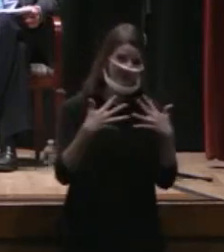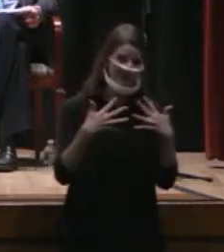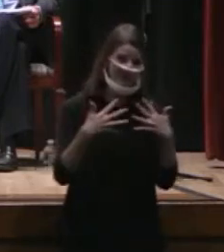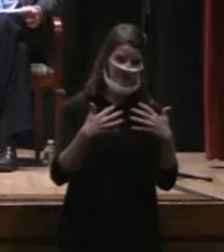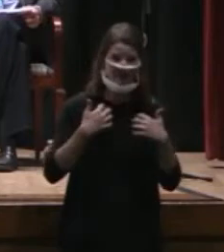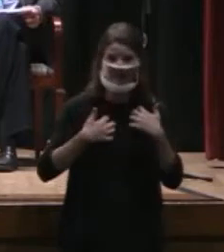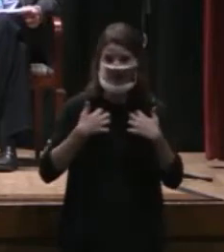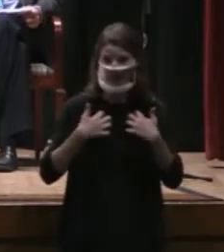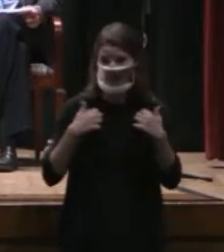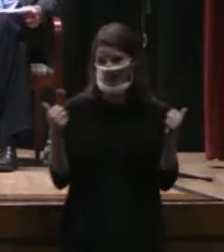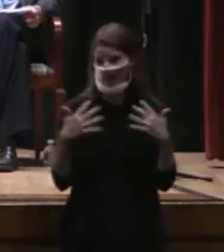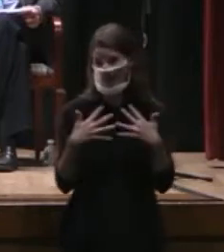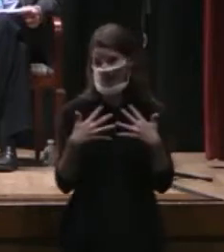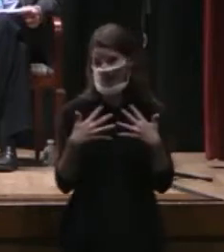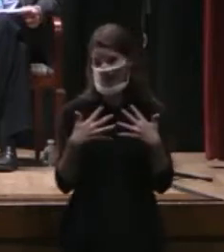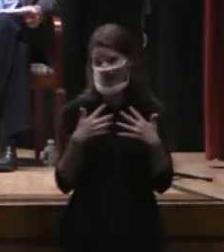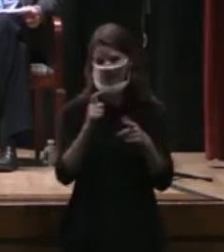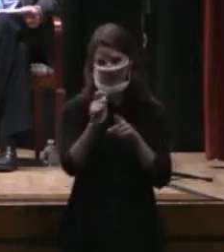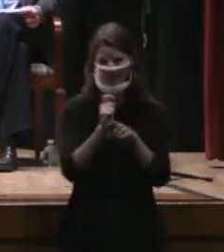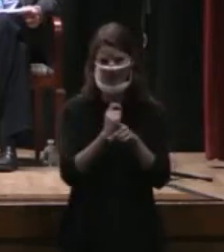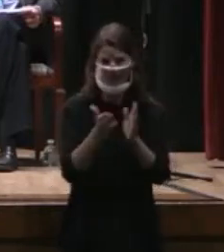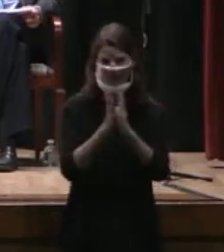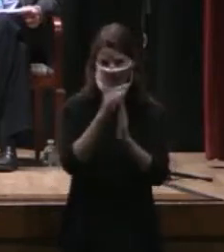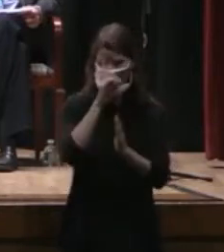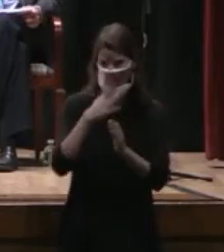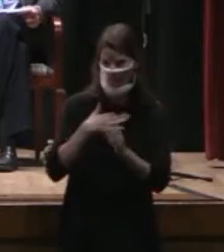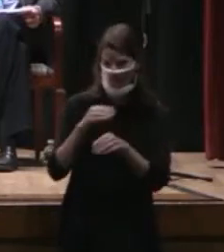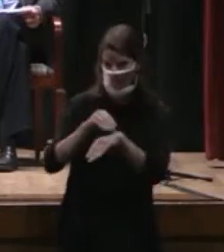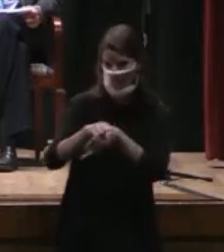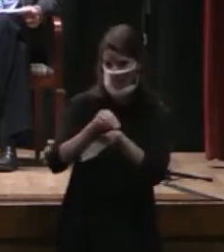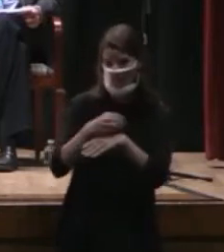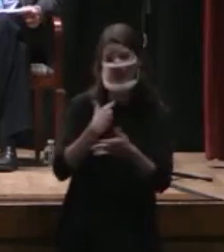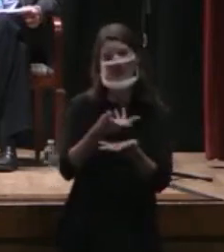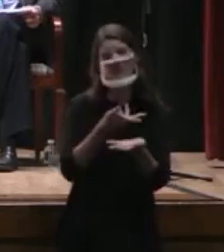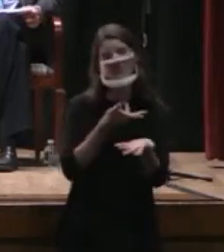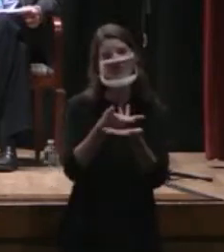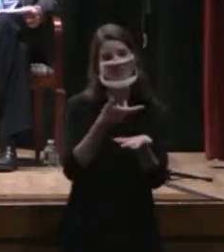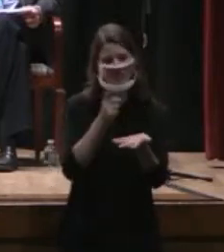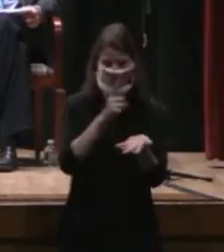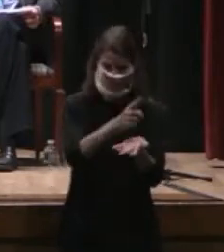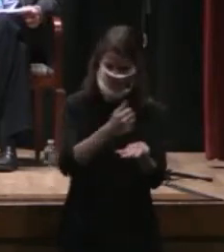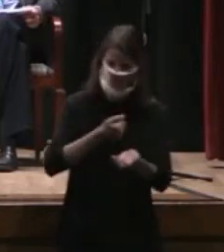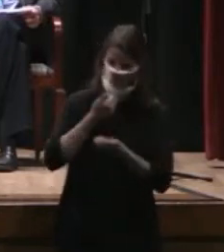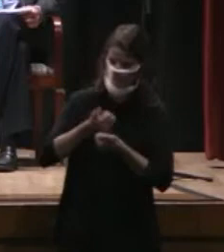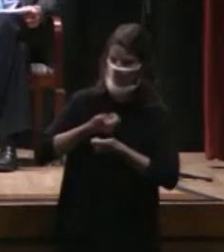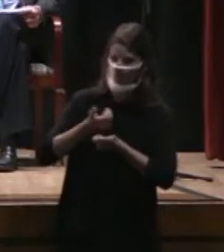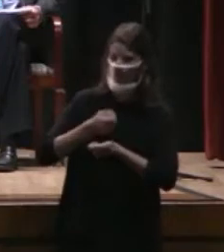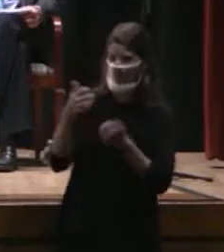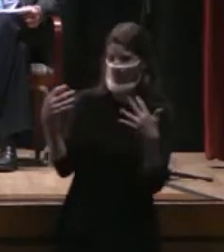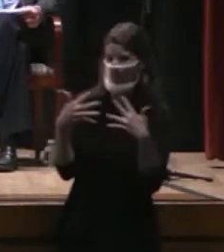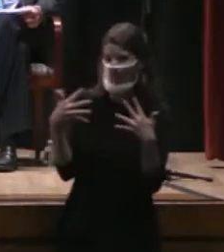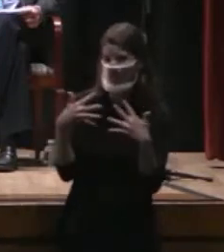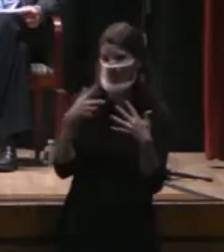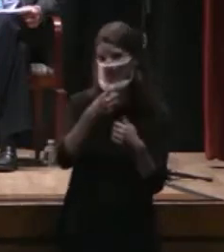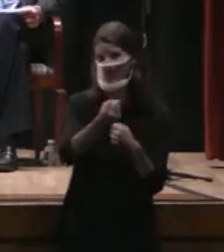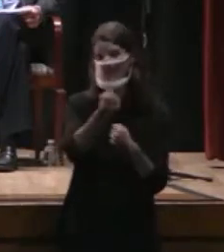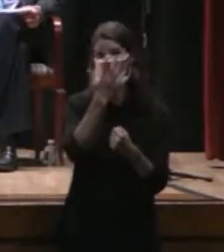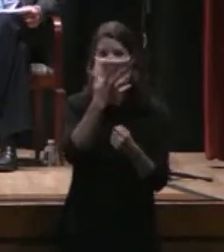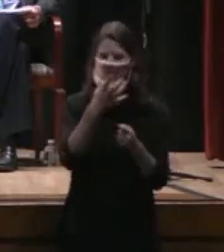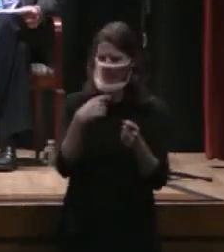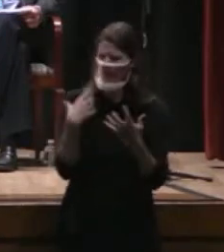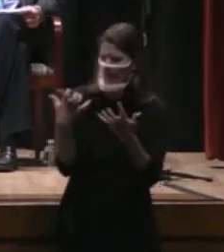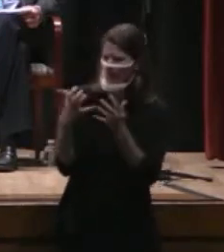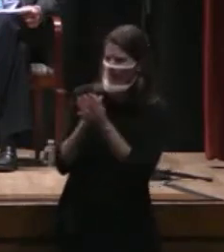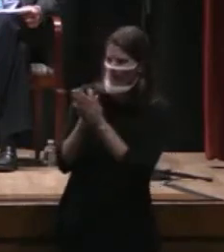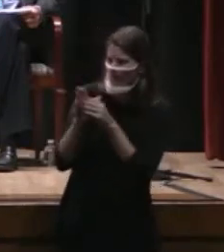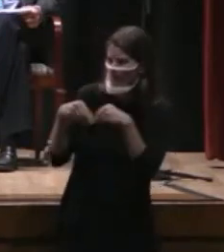fearful. She called me to ask for advice, and we talked about her fears. She wanted to provide the best care